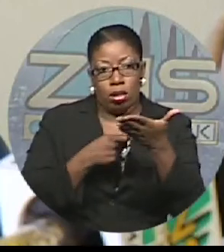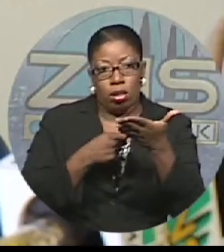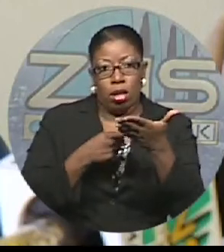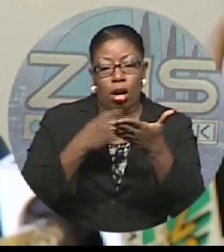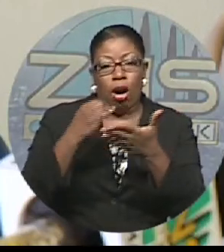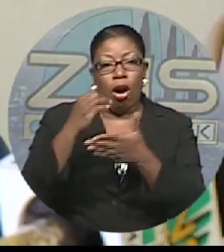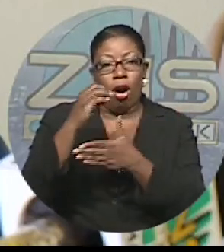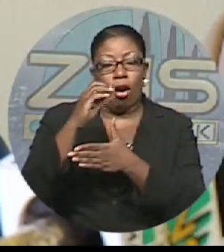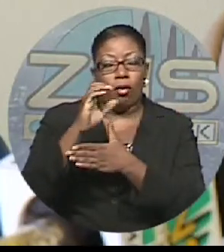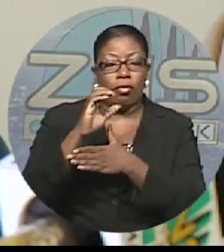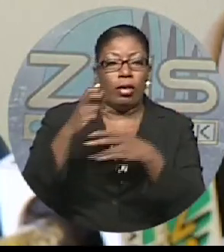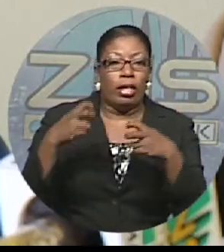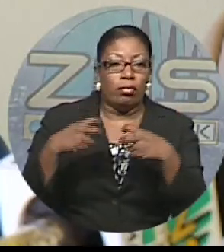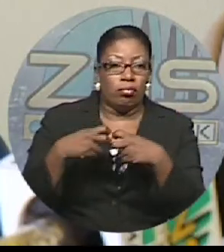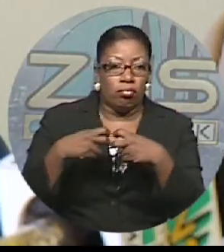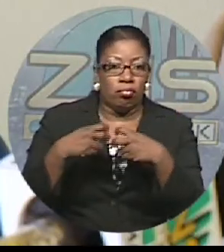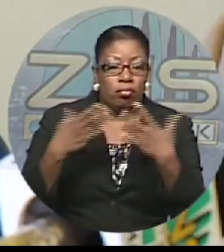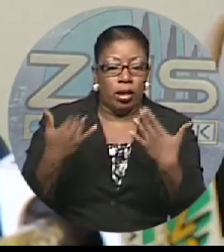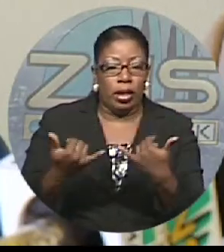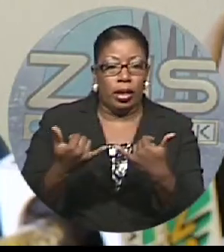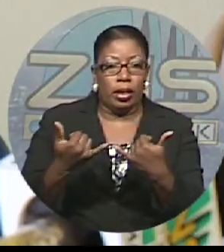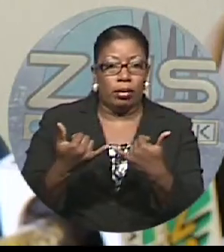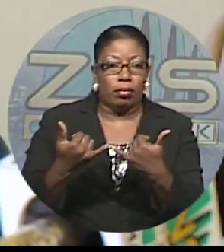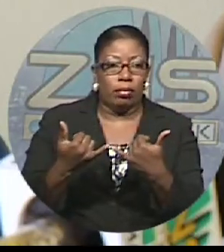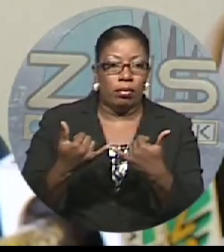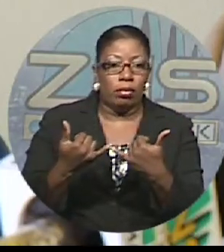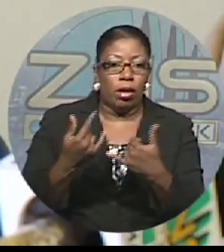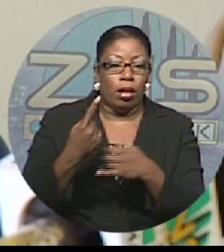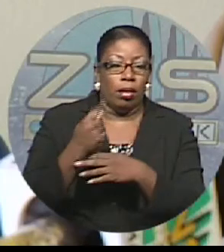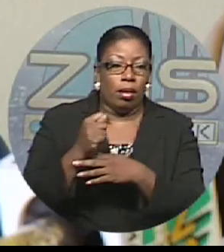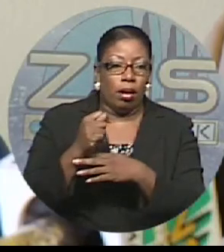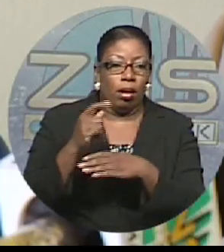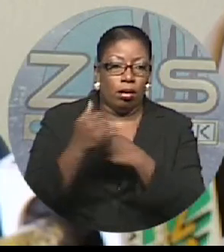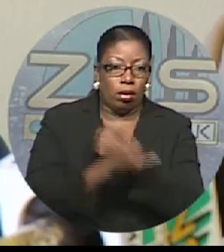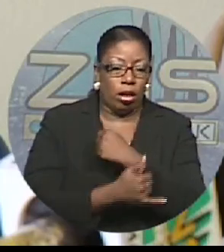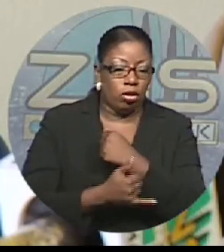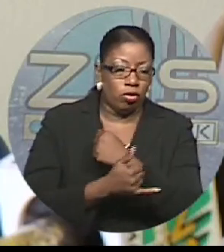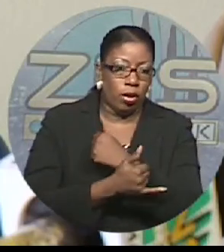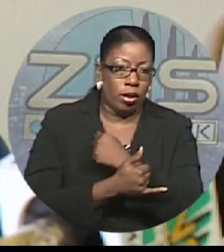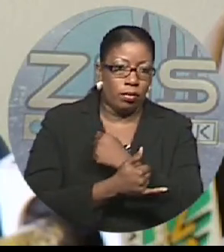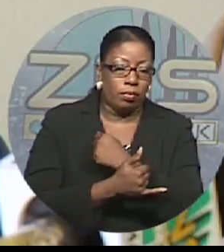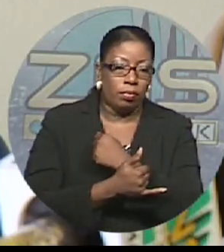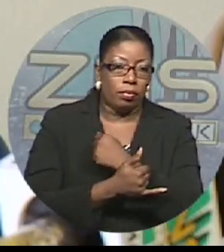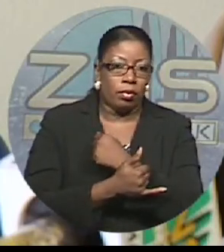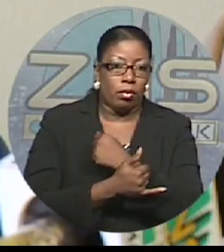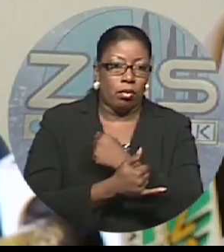still too high. There seems to be no immediate,